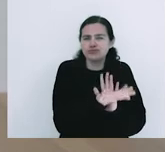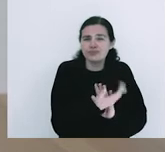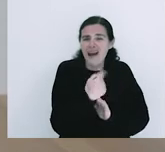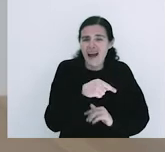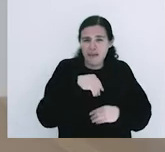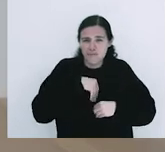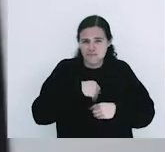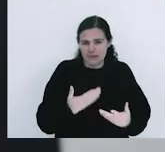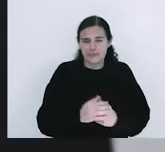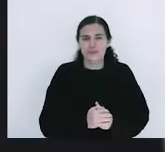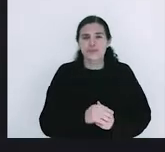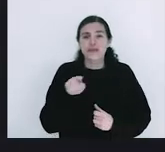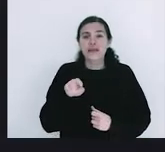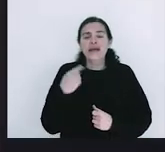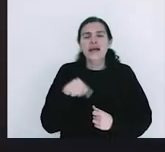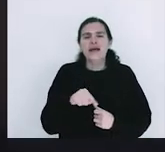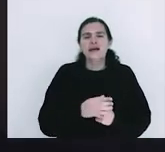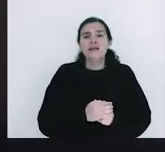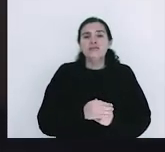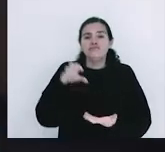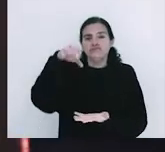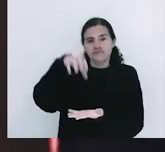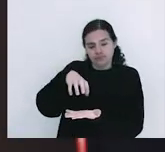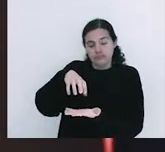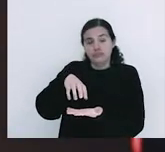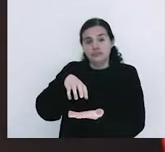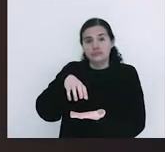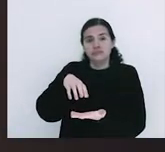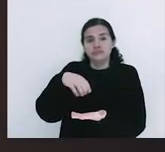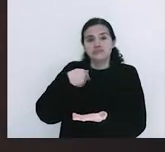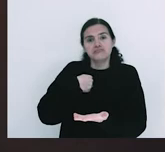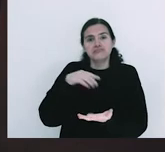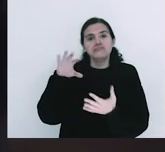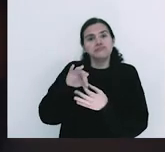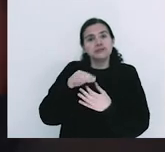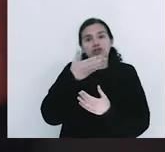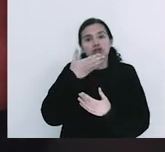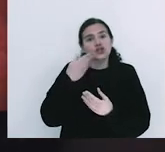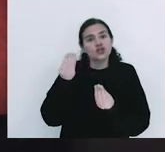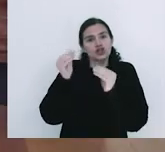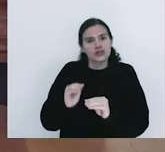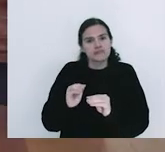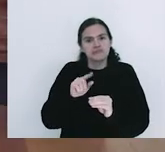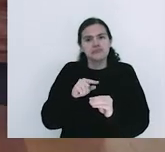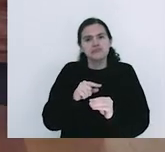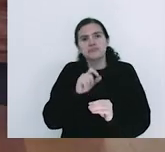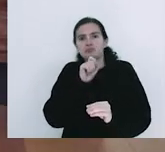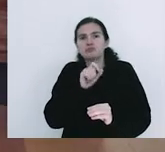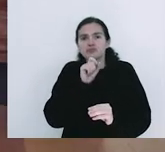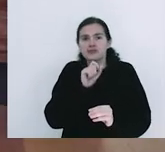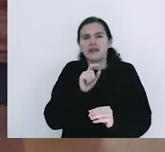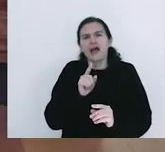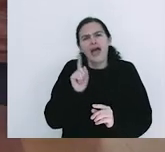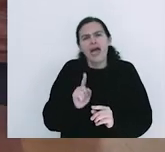multiple. Here we have an installation which, in terms of aesthetic category, might be